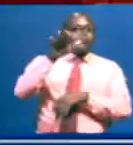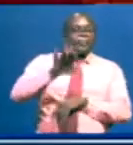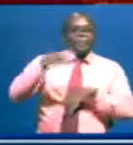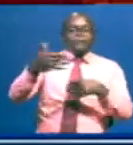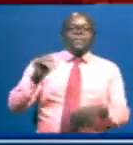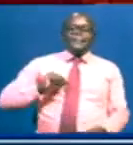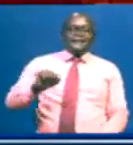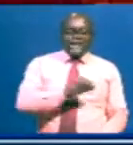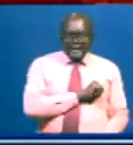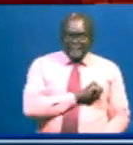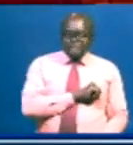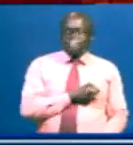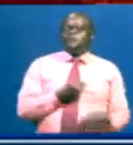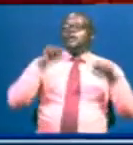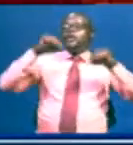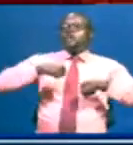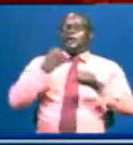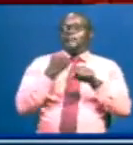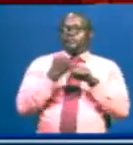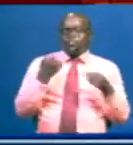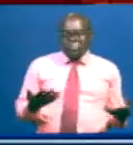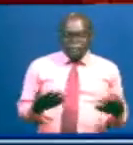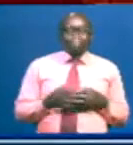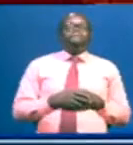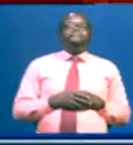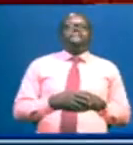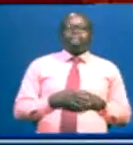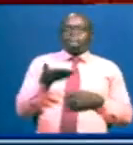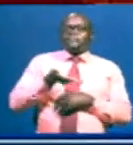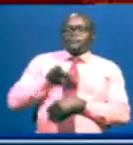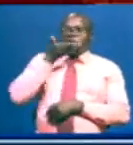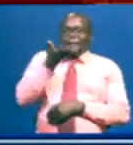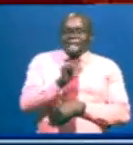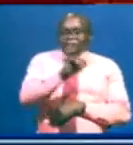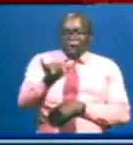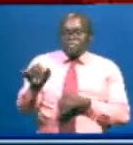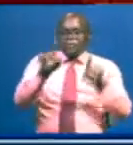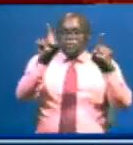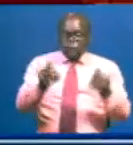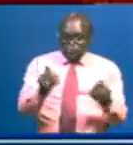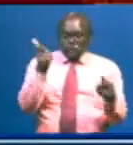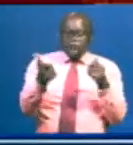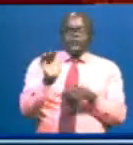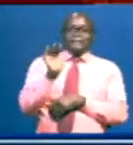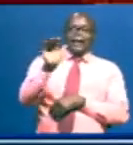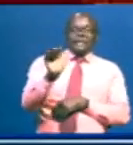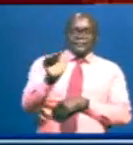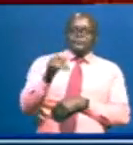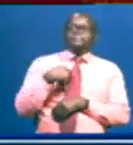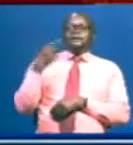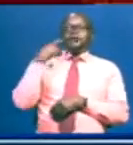Senate, to be able to respond to questions that might be asked. If you look at